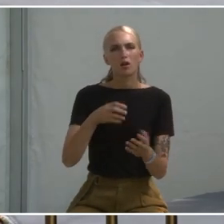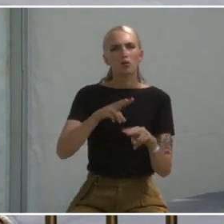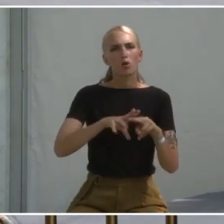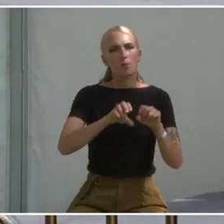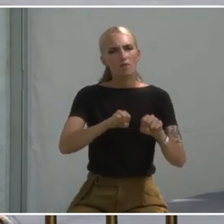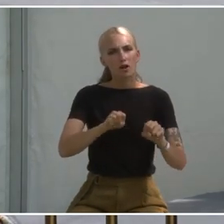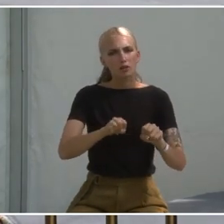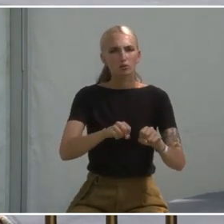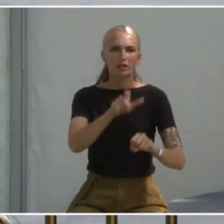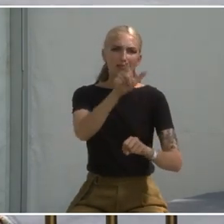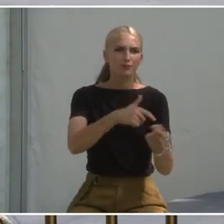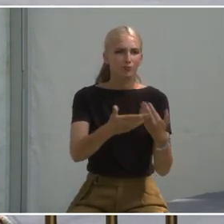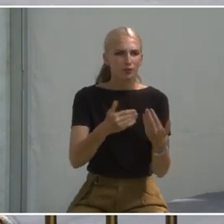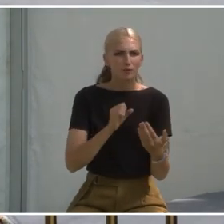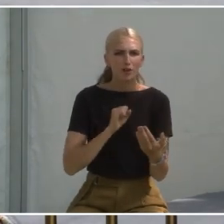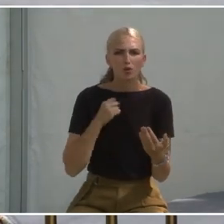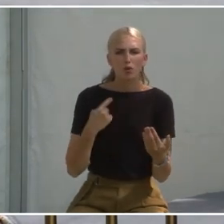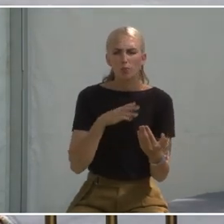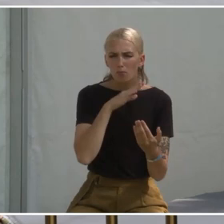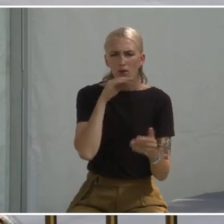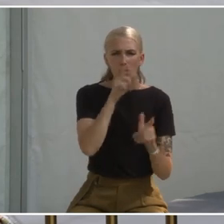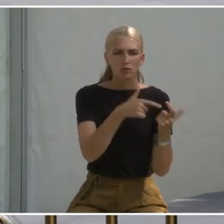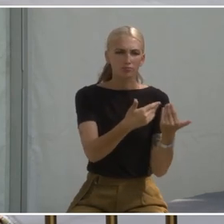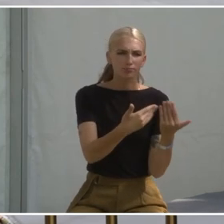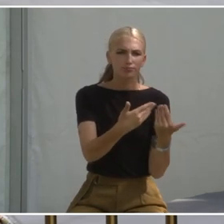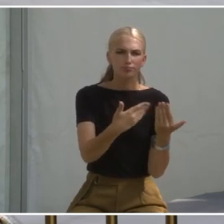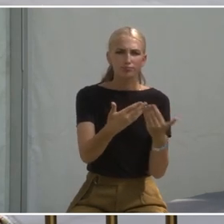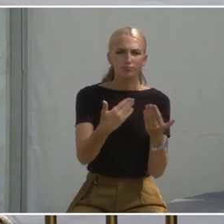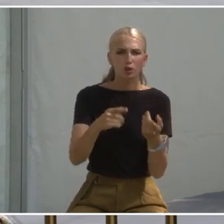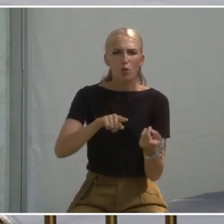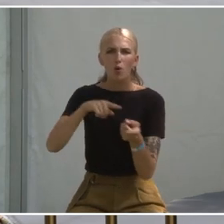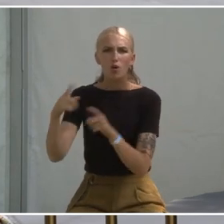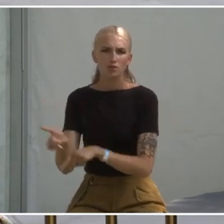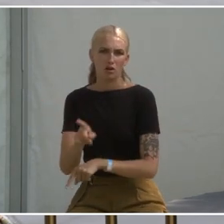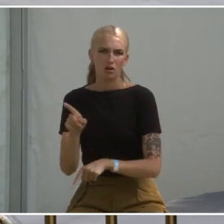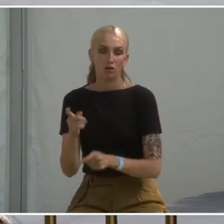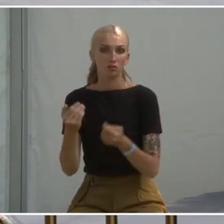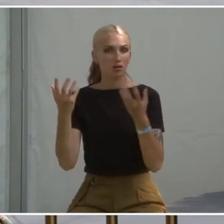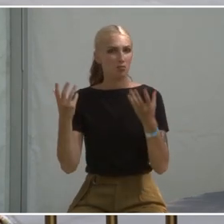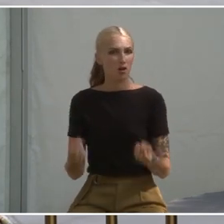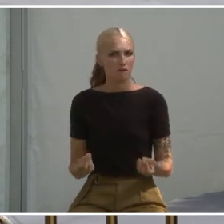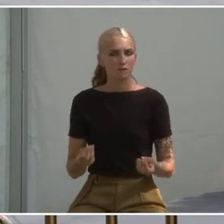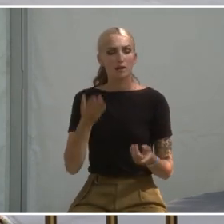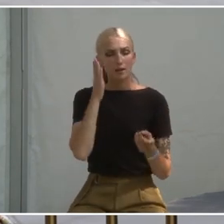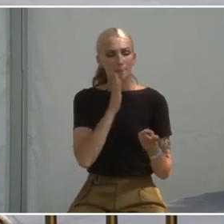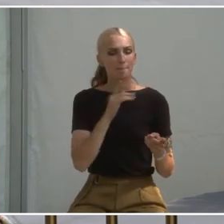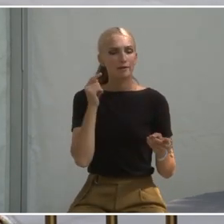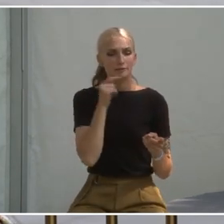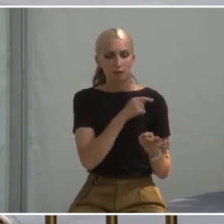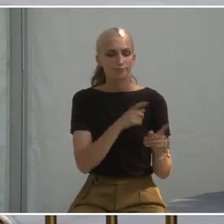a lot of people during my way on transmission. Today, you can go from your parents and